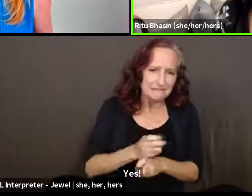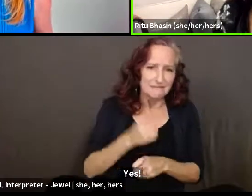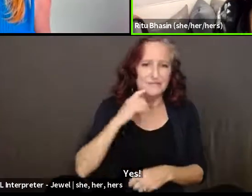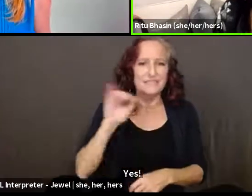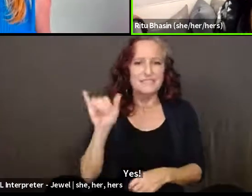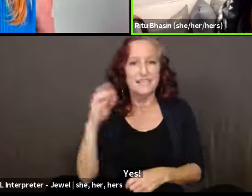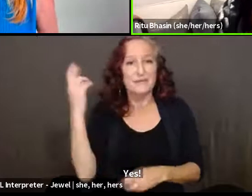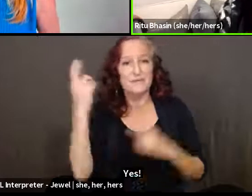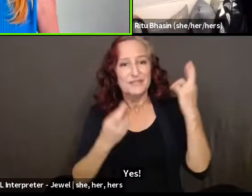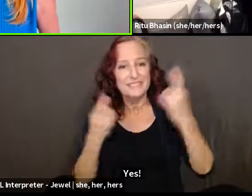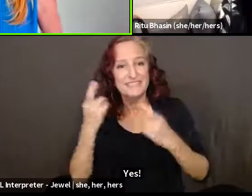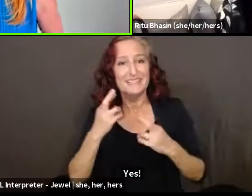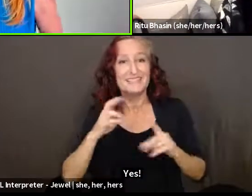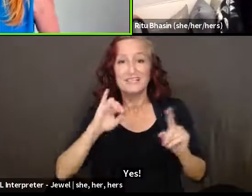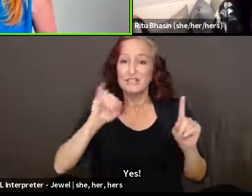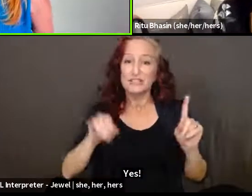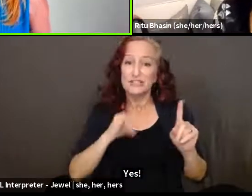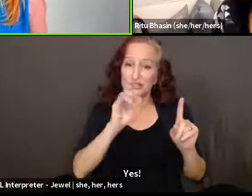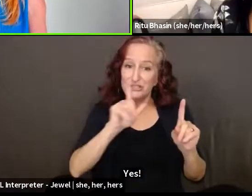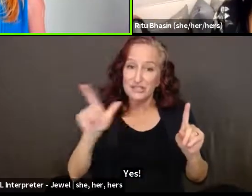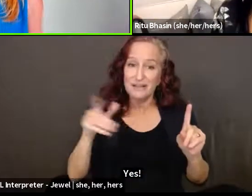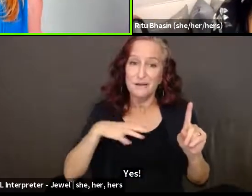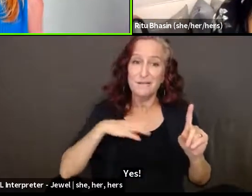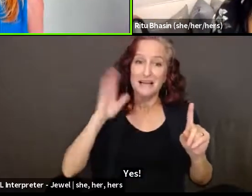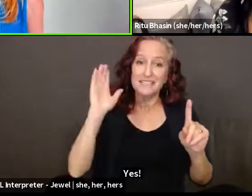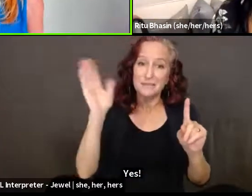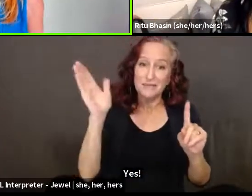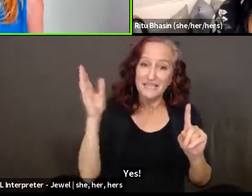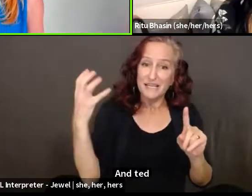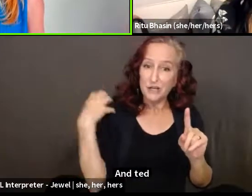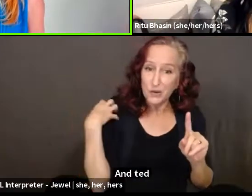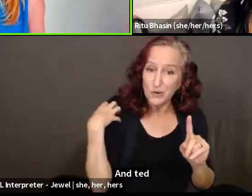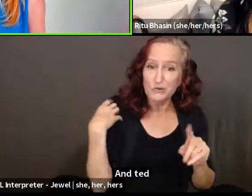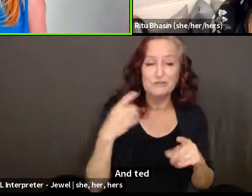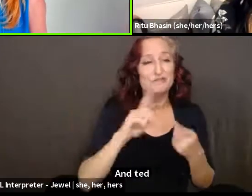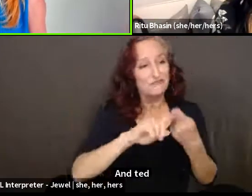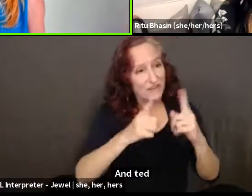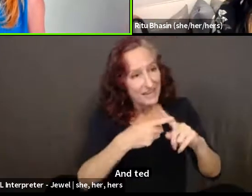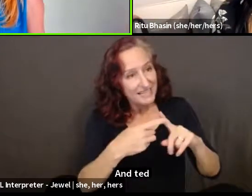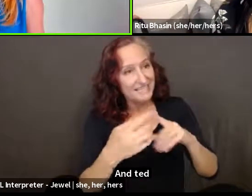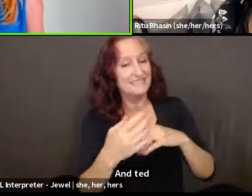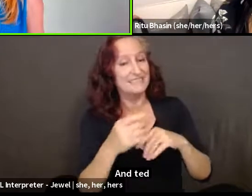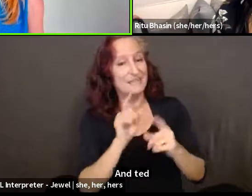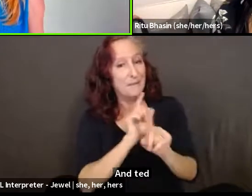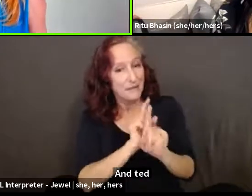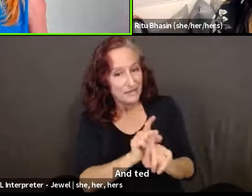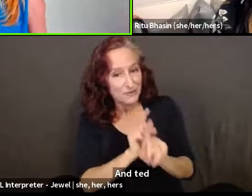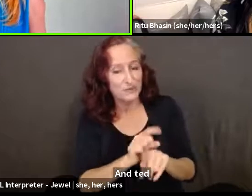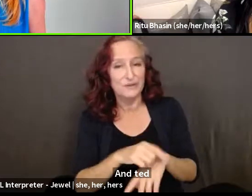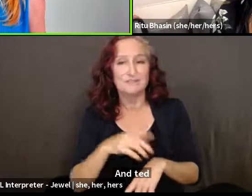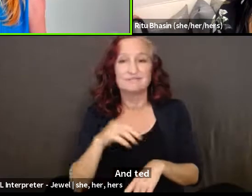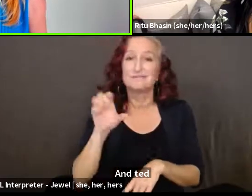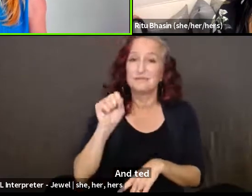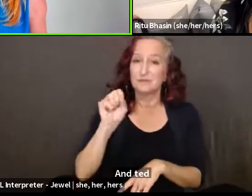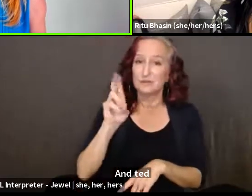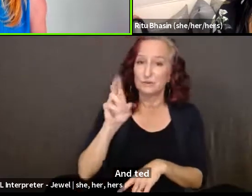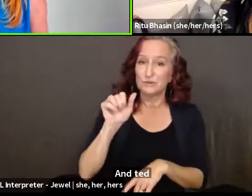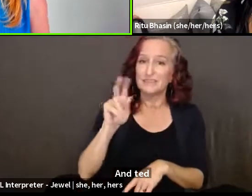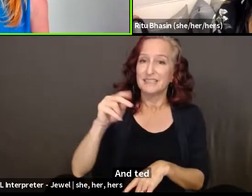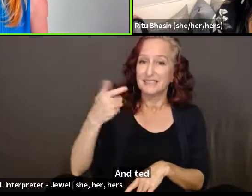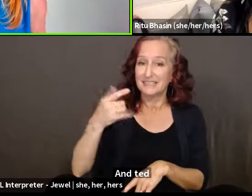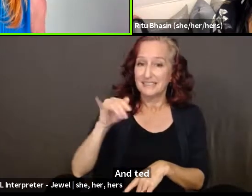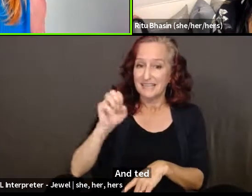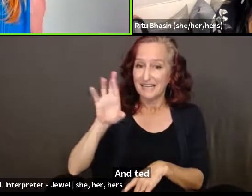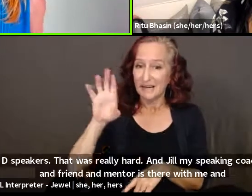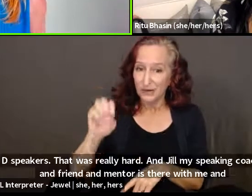my speaking coach and friend and mentor, also was there with me, and Susan Gear, who's here as well, is there with me, kind of